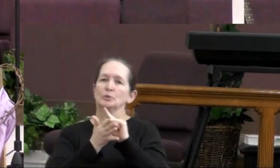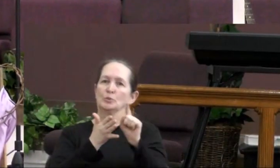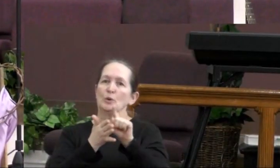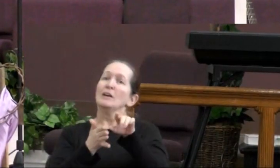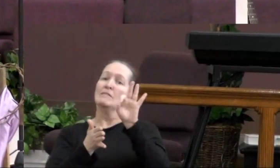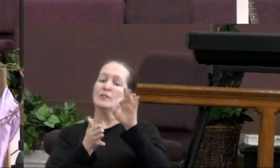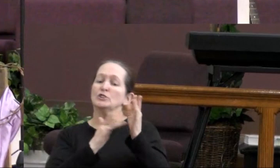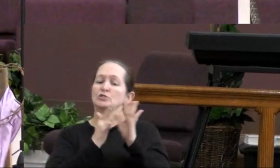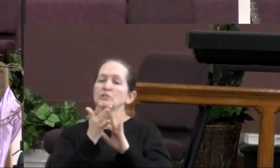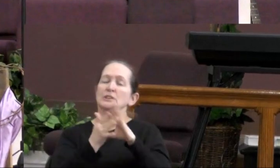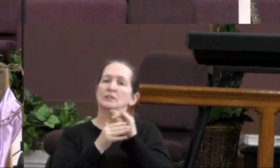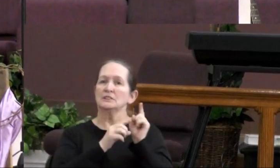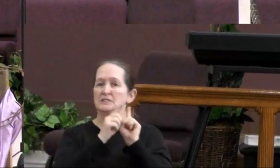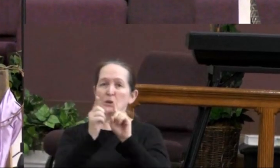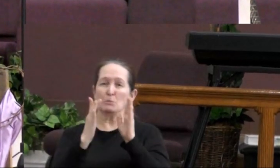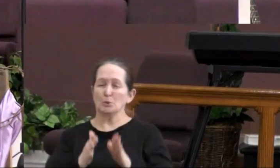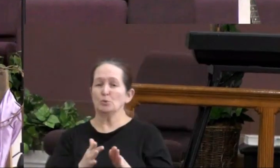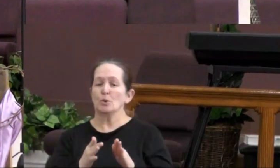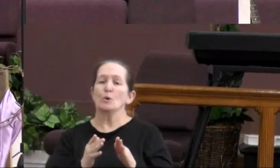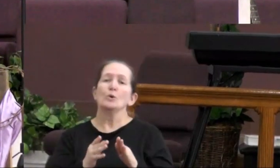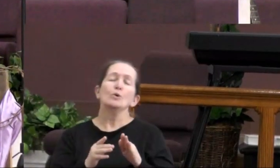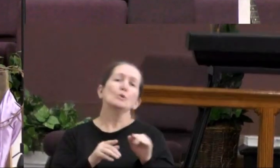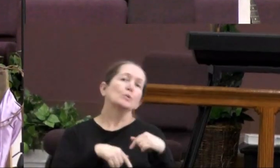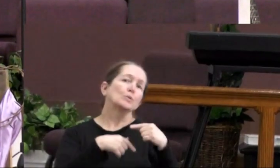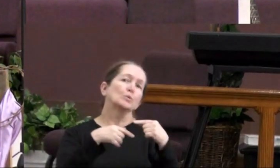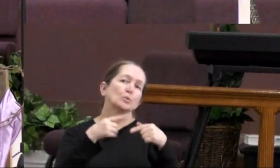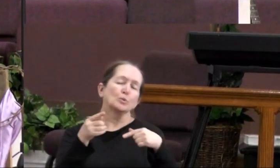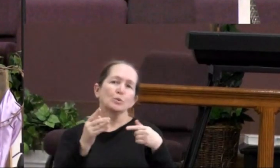the disciples moving through Jericho